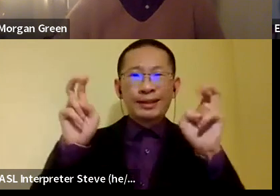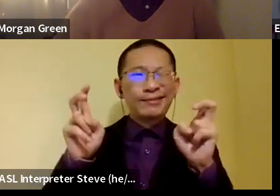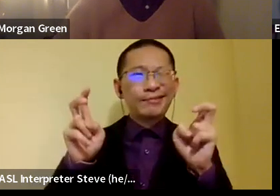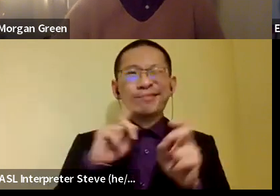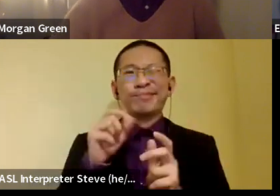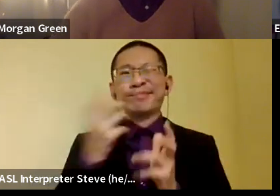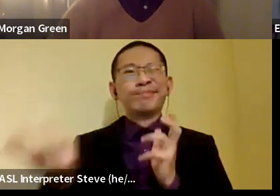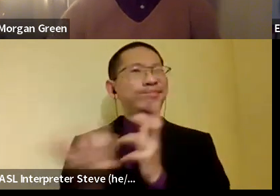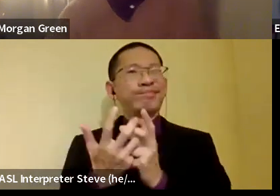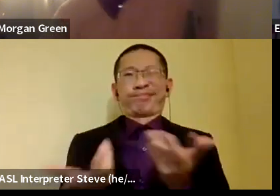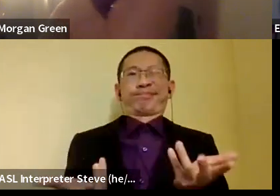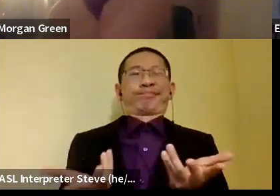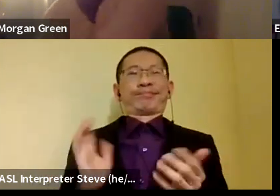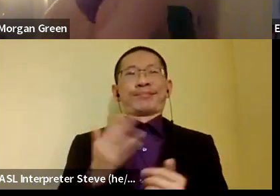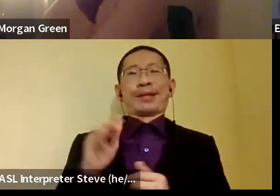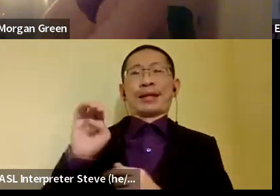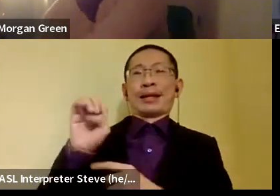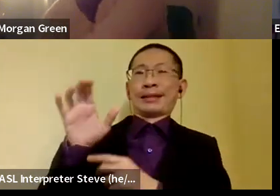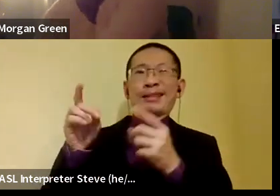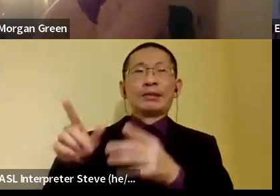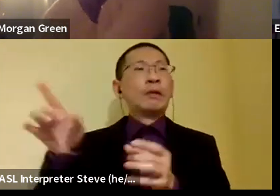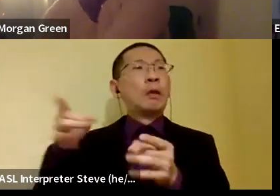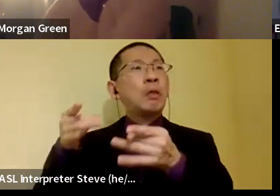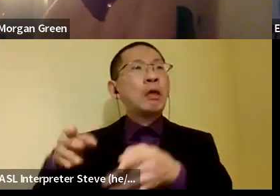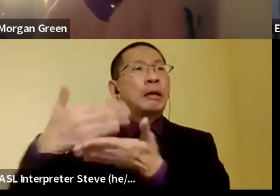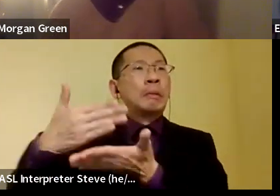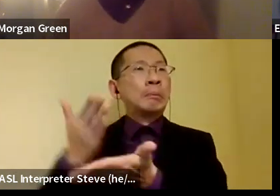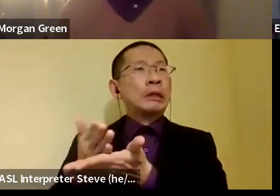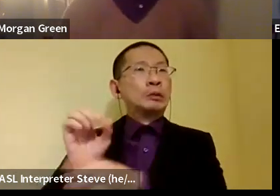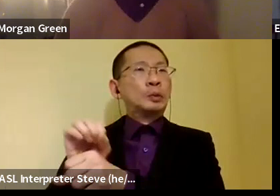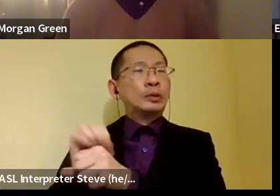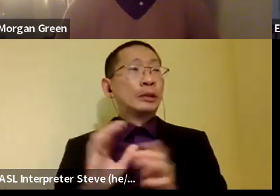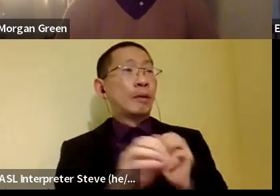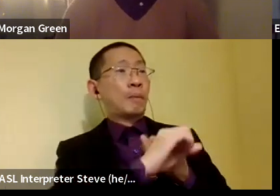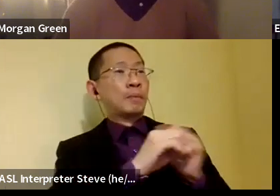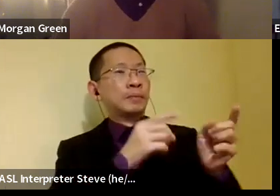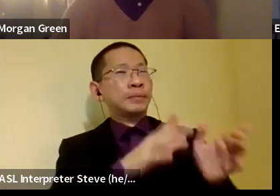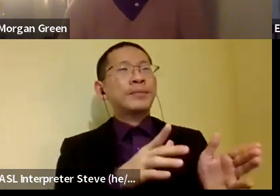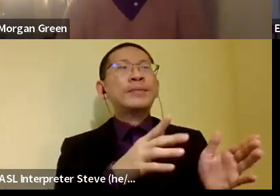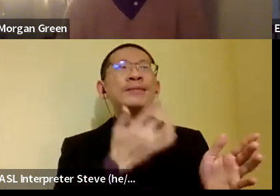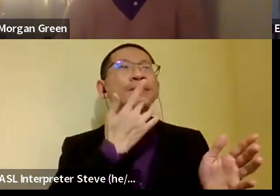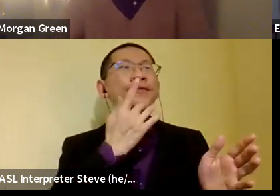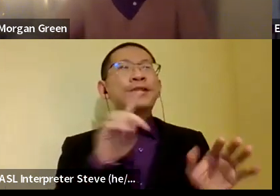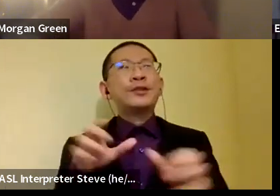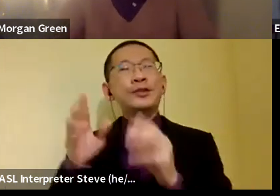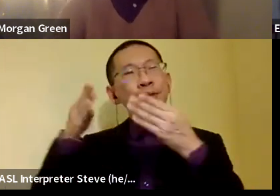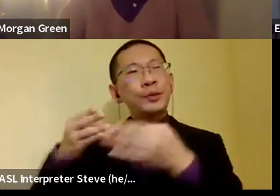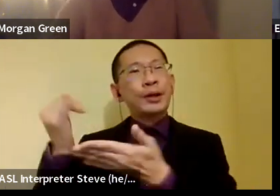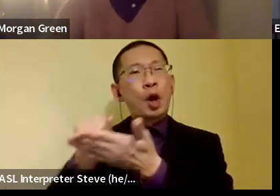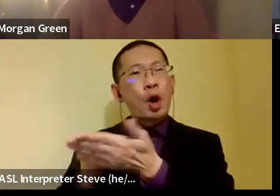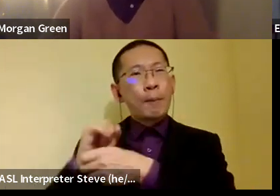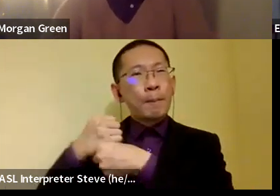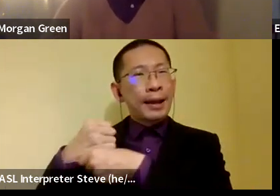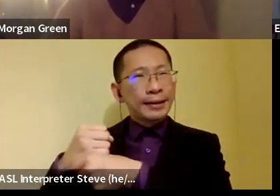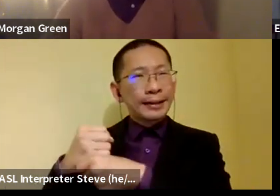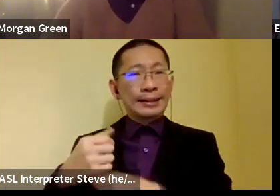know, our executive director like hated budgets, and you know, our marketing director was more interested in like art making,